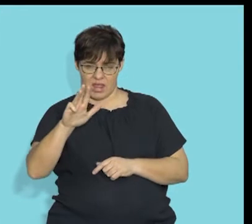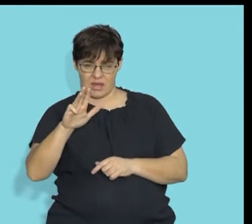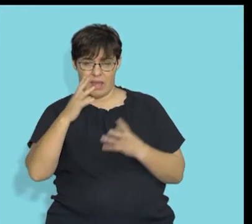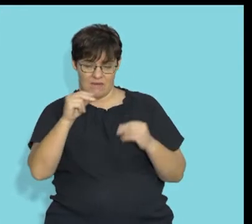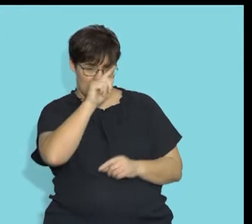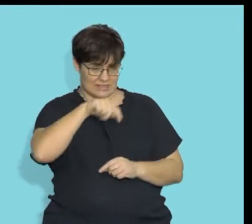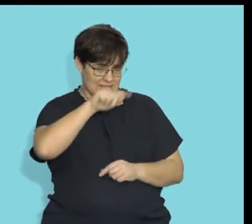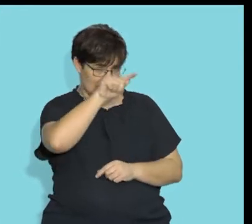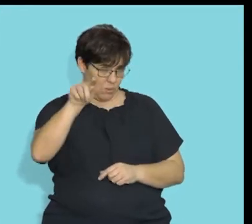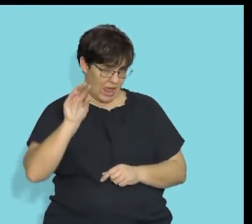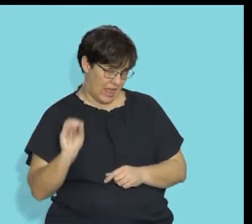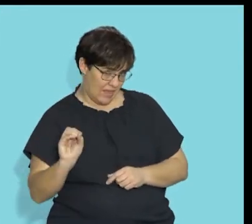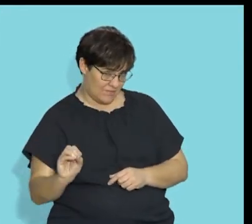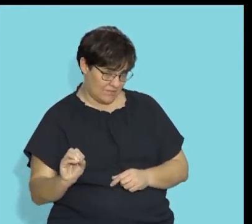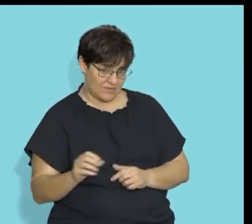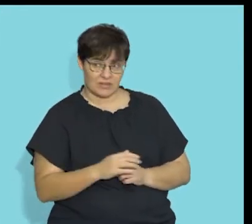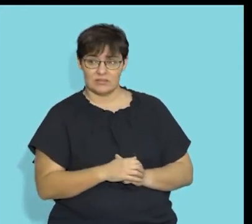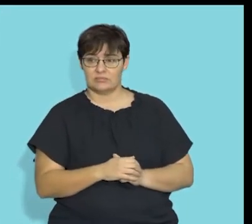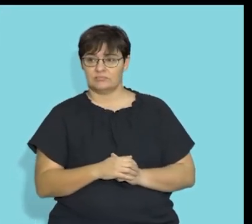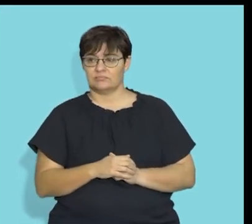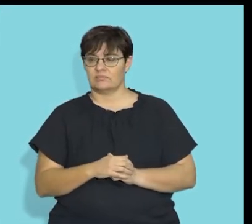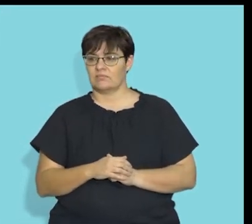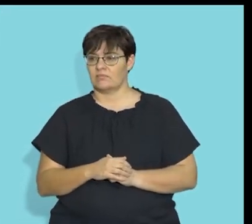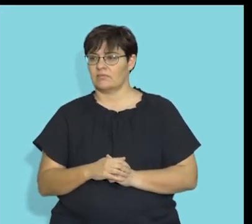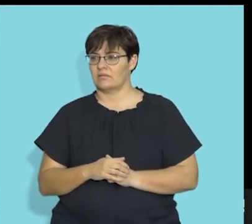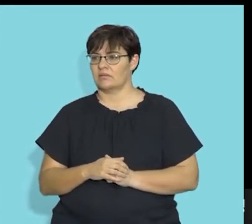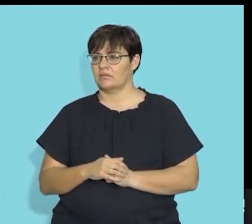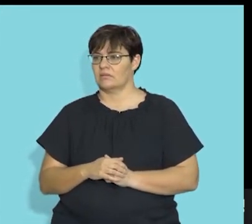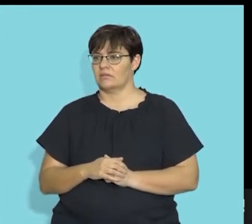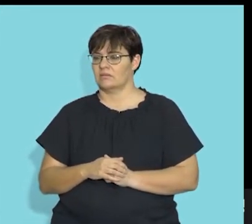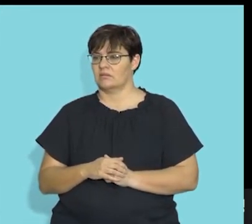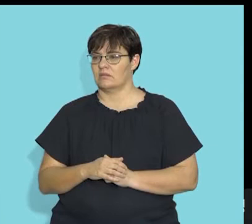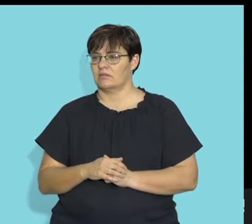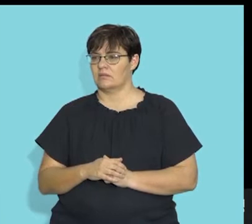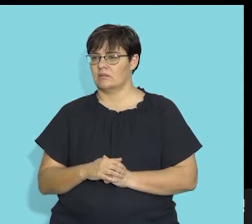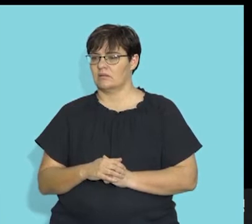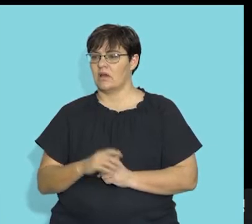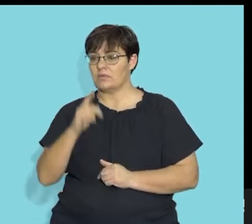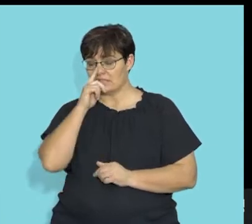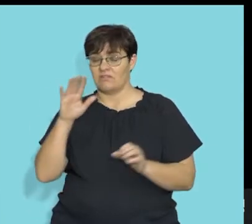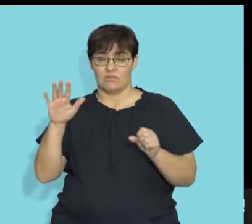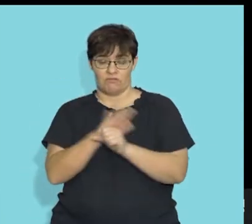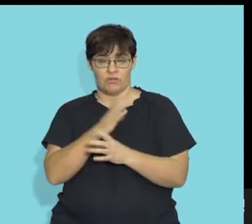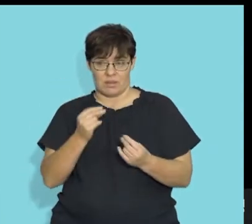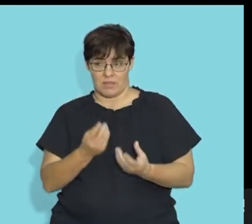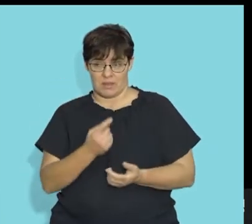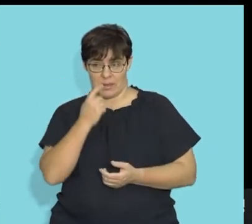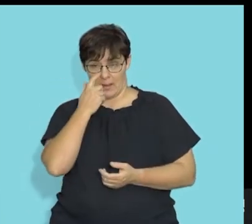8,649 has a square root value, or it does have a square root value, but I want to see if it's going to be a whole